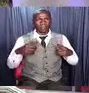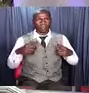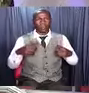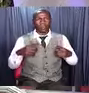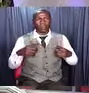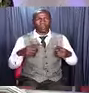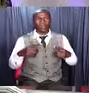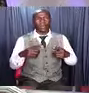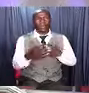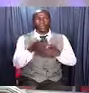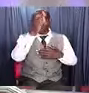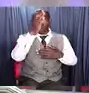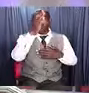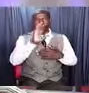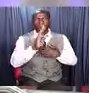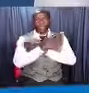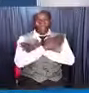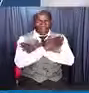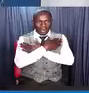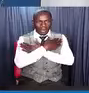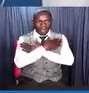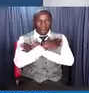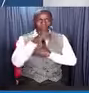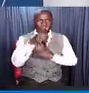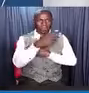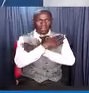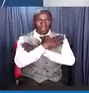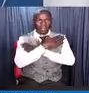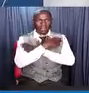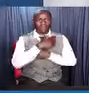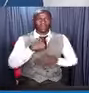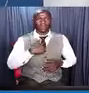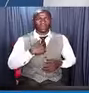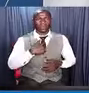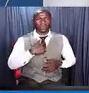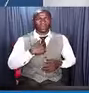aliye nakupenda, anakupenda, ananipenda. You know that the Lord God loves you.